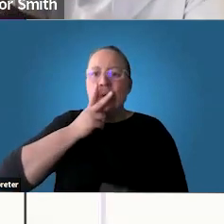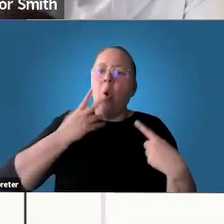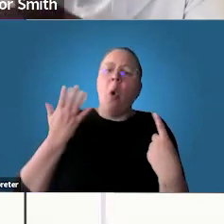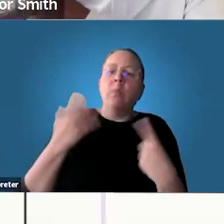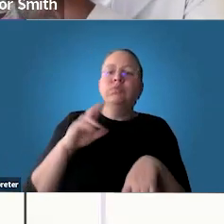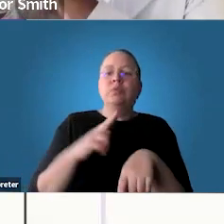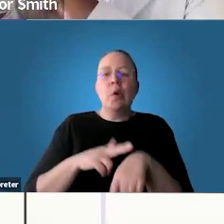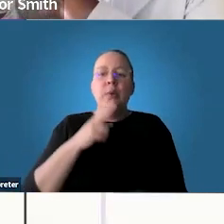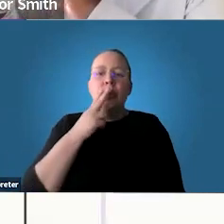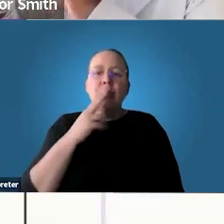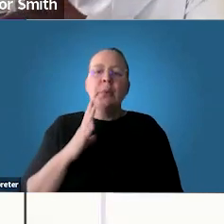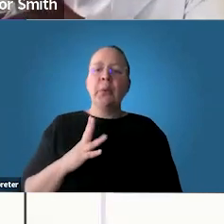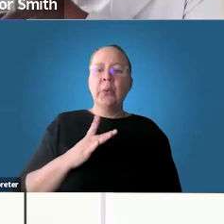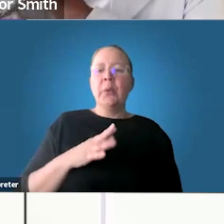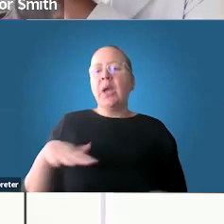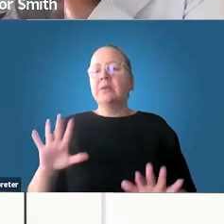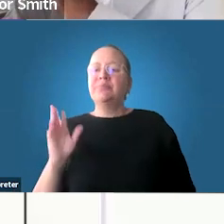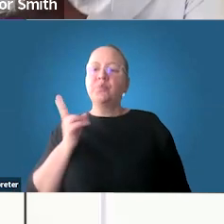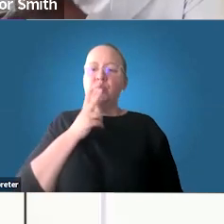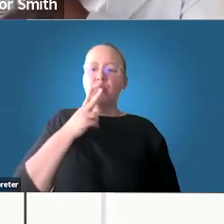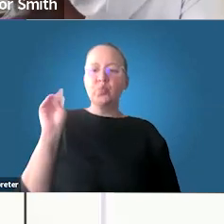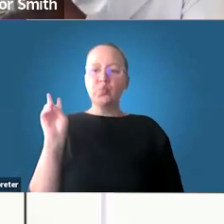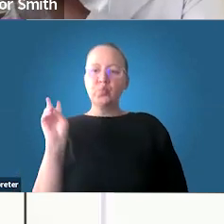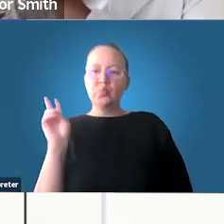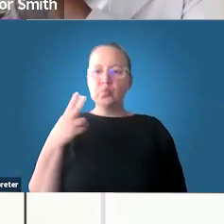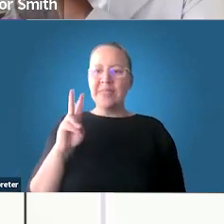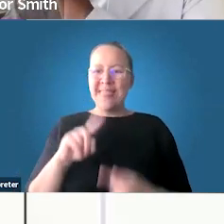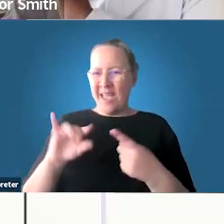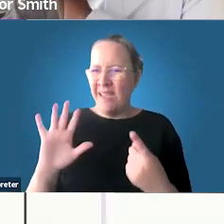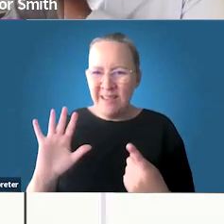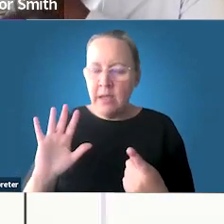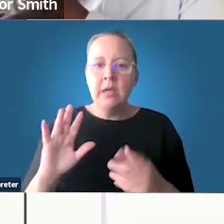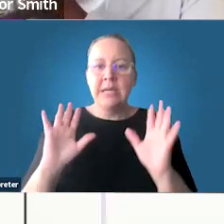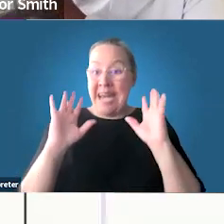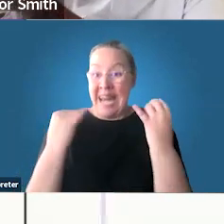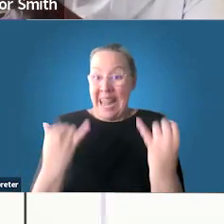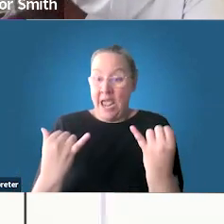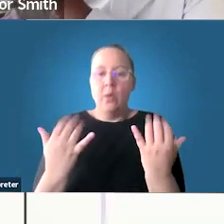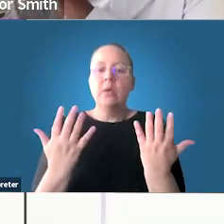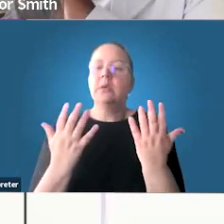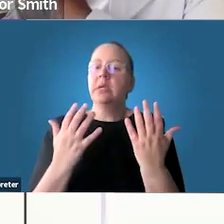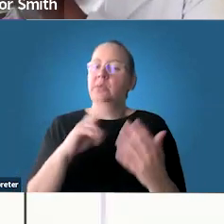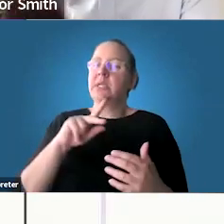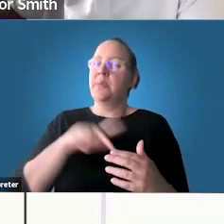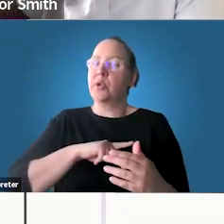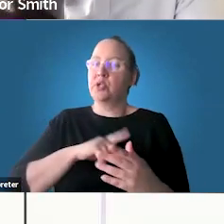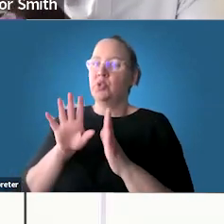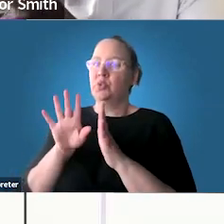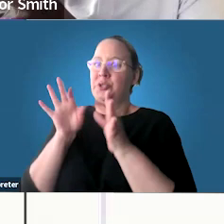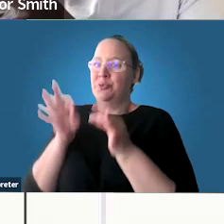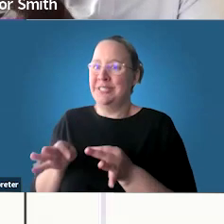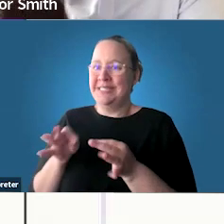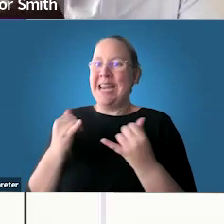normal, even glamorous. Narrative change efforts reframe smoking from simply just a personal choice to a public